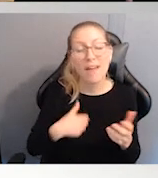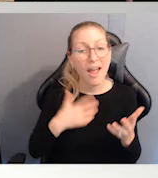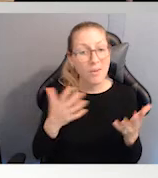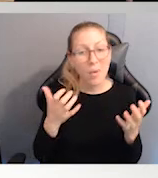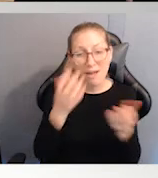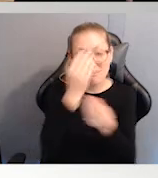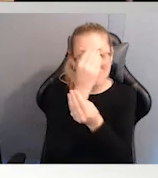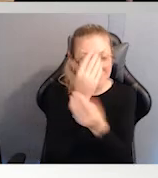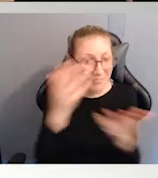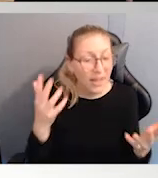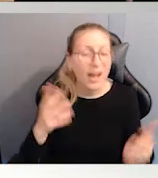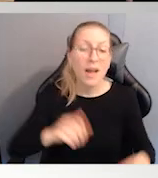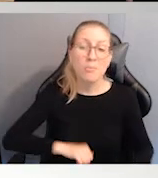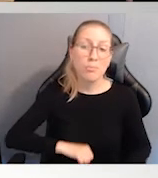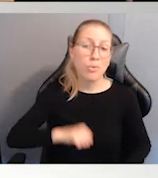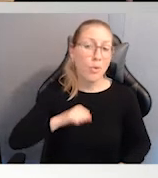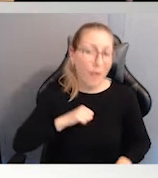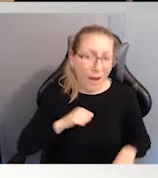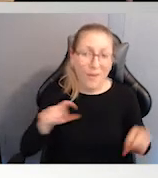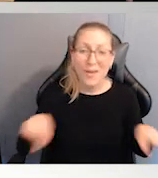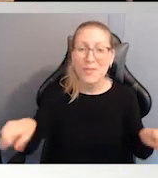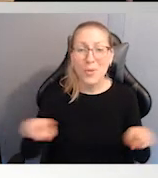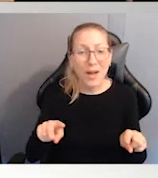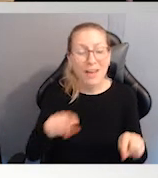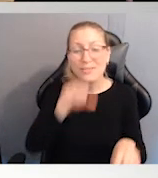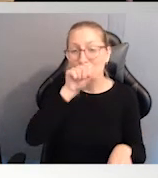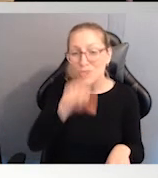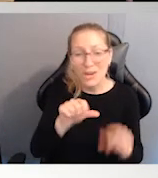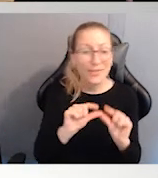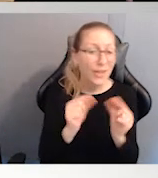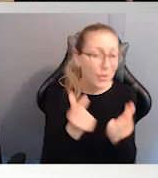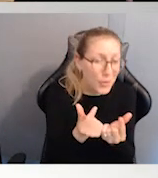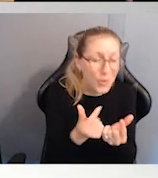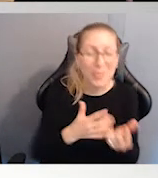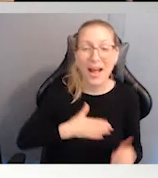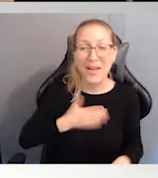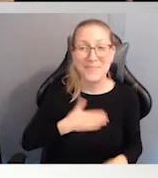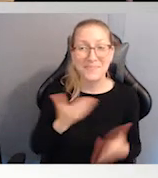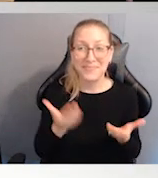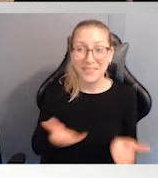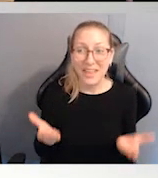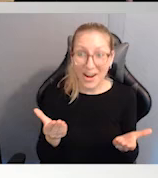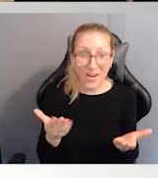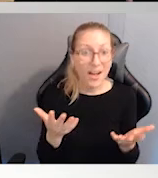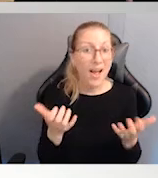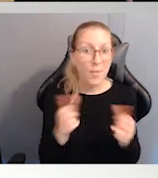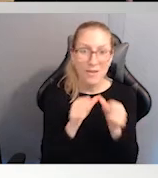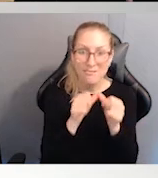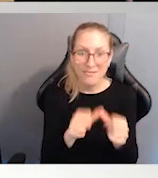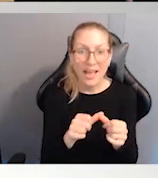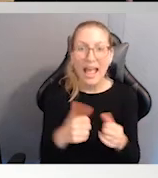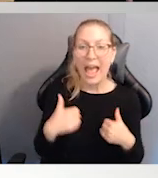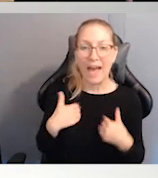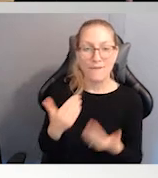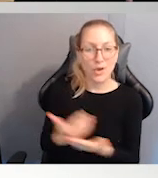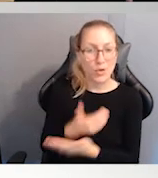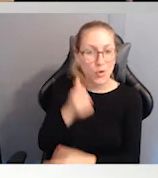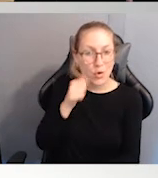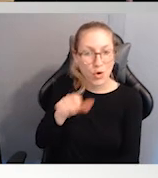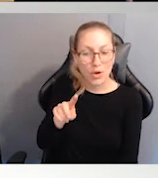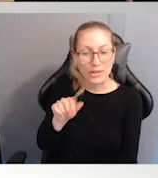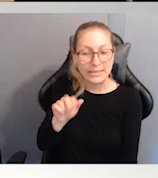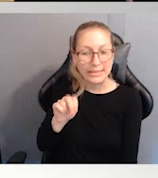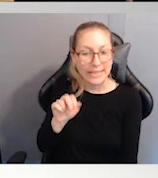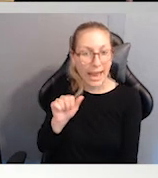love the parents. I love this group. I'm glad I'm here. I'm glad I can continue. I want to continue. We have a new girl, Dana, who doesn't like to talk in front of people, so